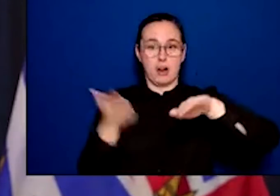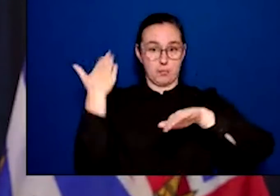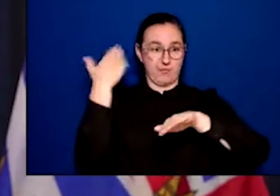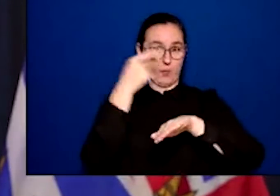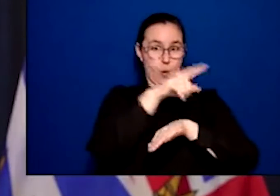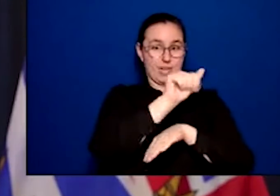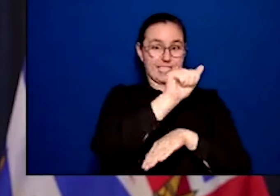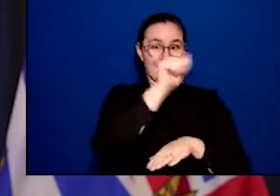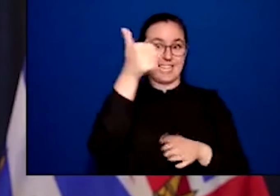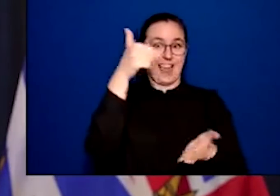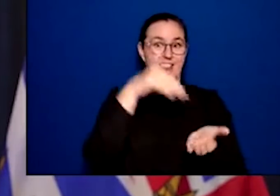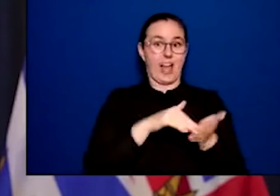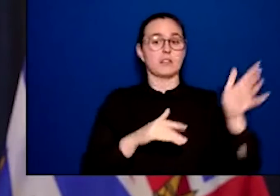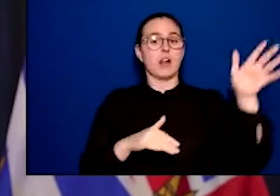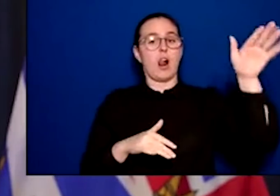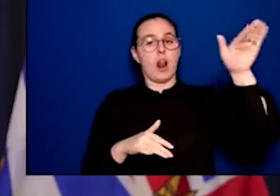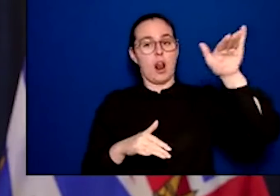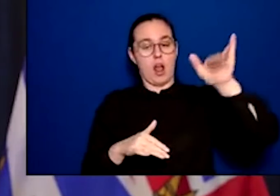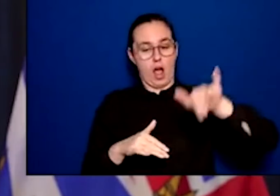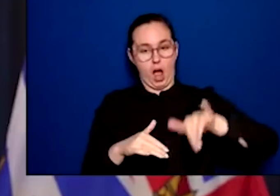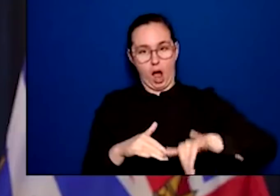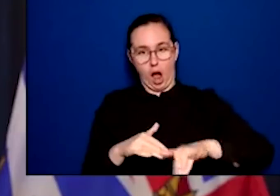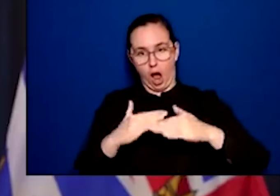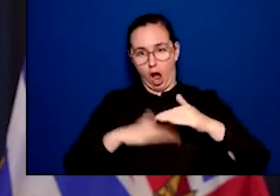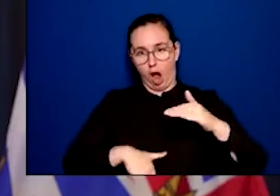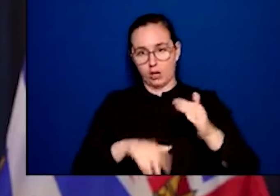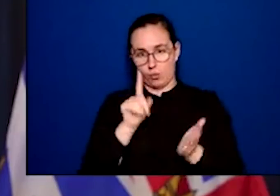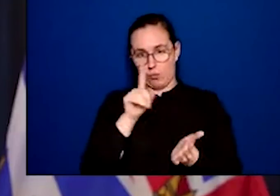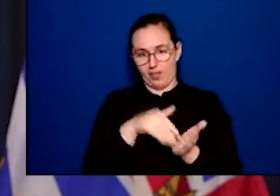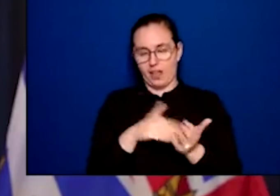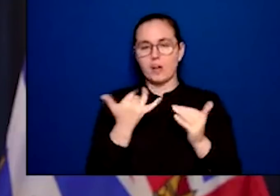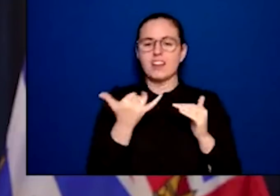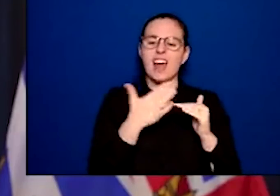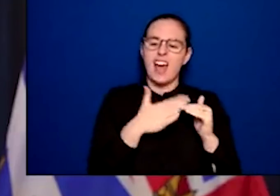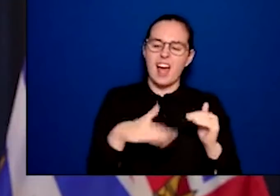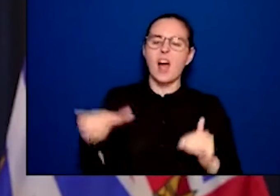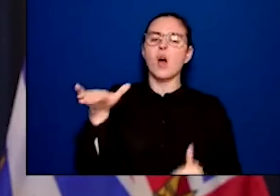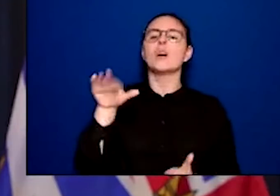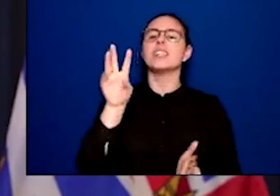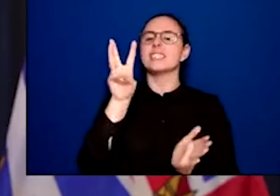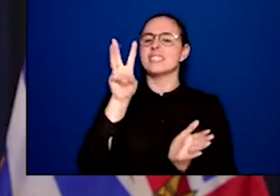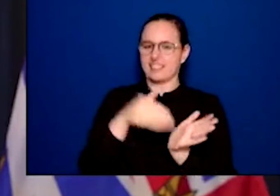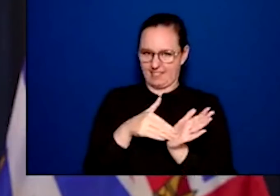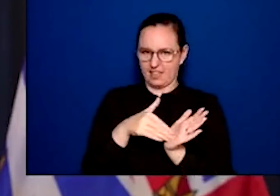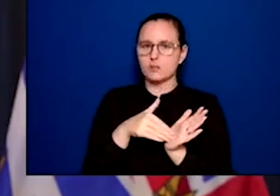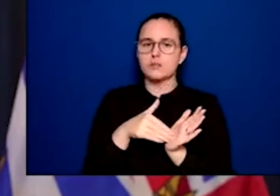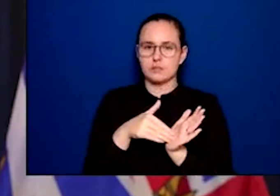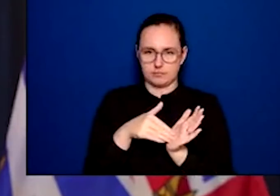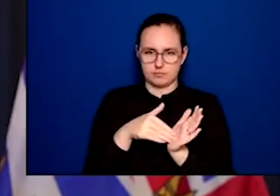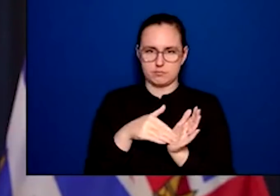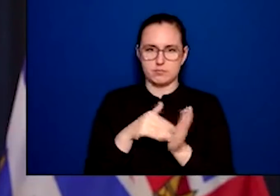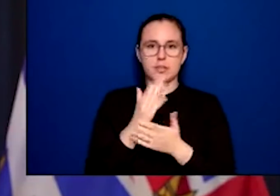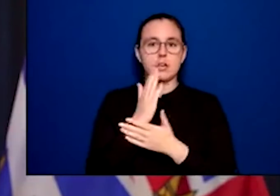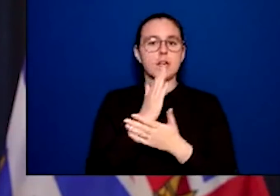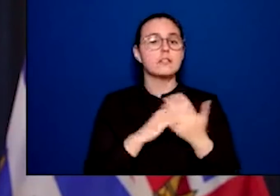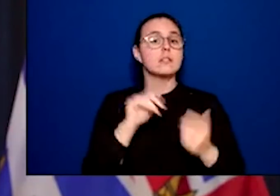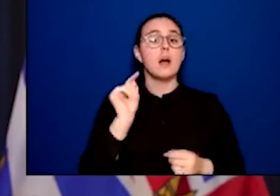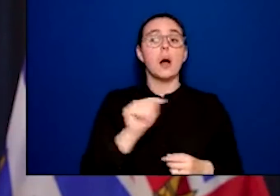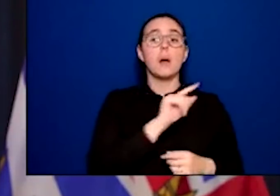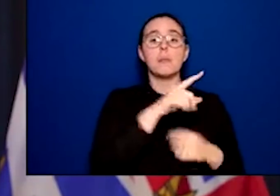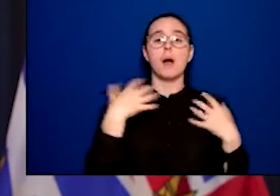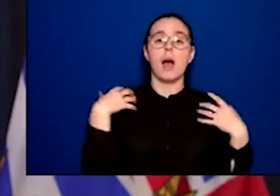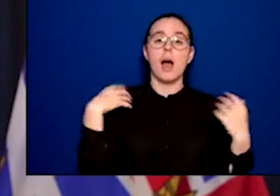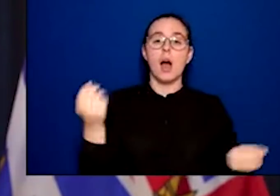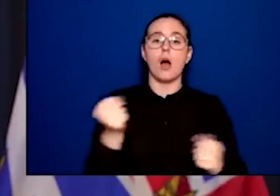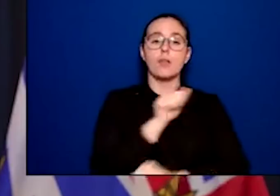now we're back at around 6,000 cases. Health authorities redeployed some contact tracers to support vaccination or other public